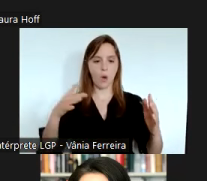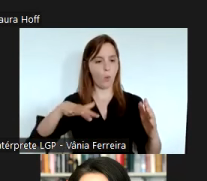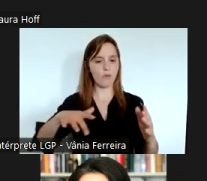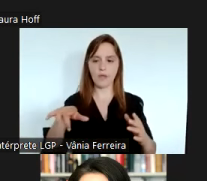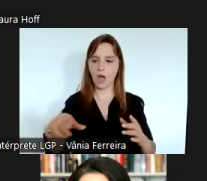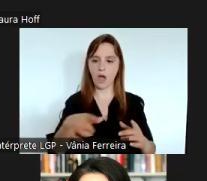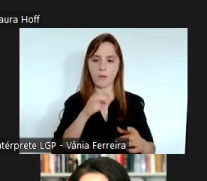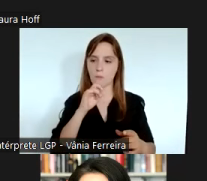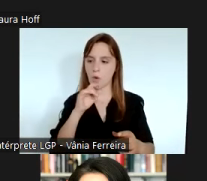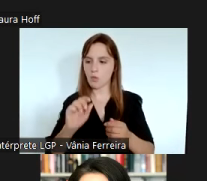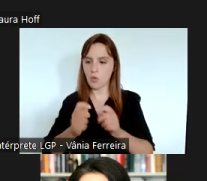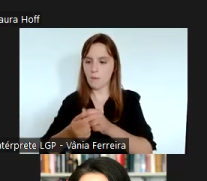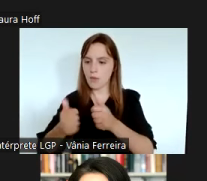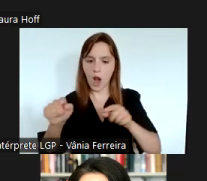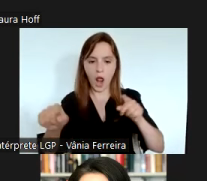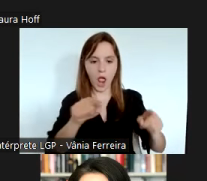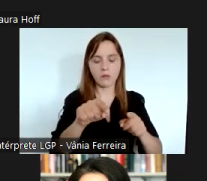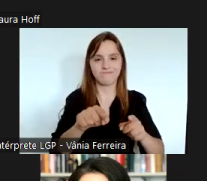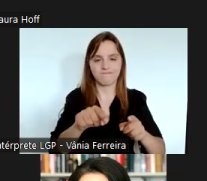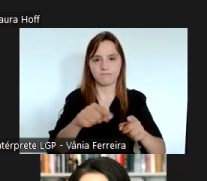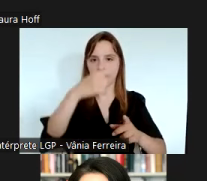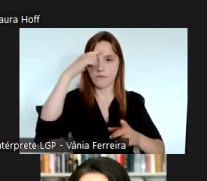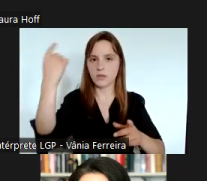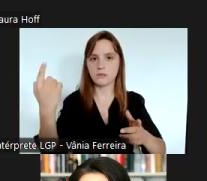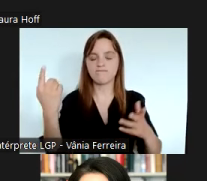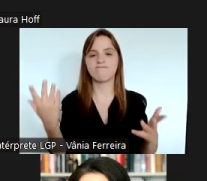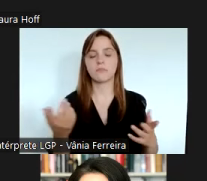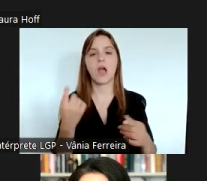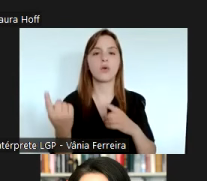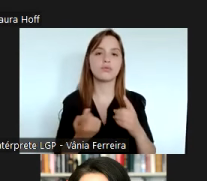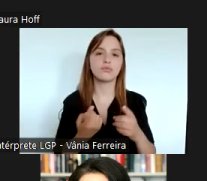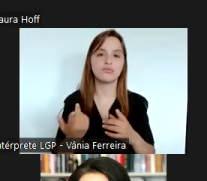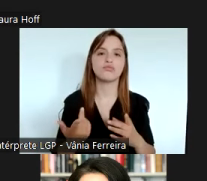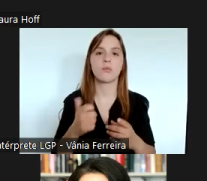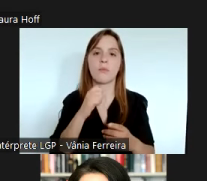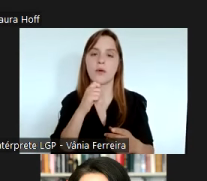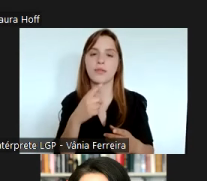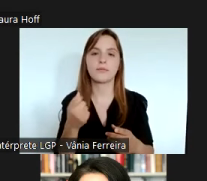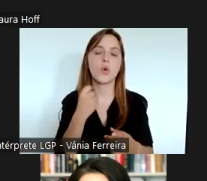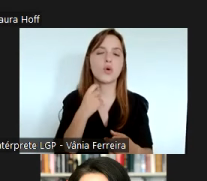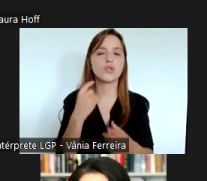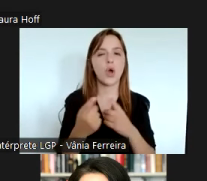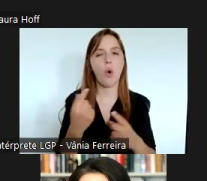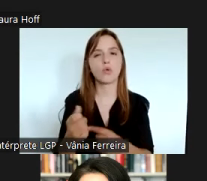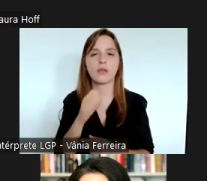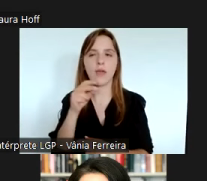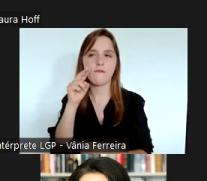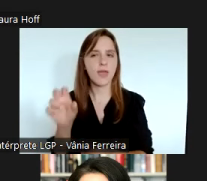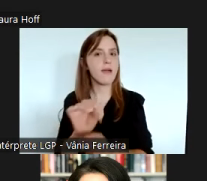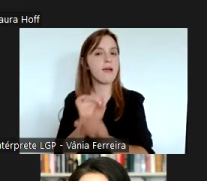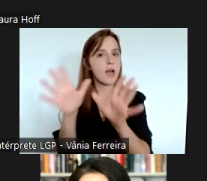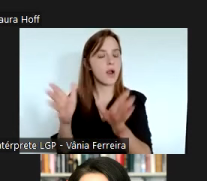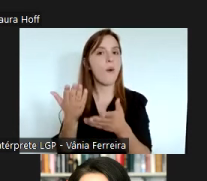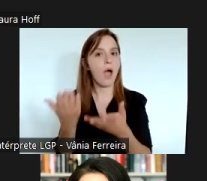improved. I also think that for some courses, it might be a little bit easier to see where democratic values are expressed or where they're